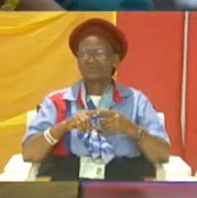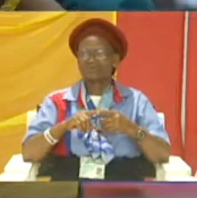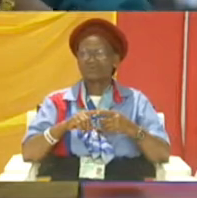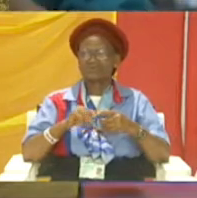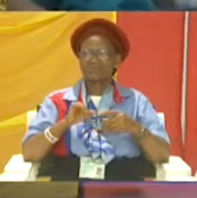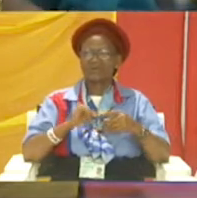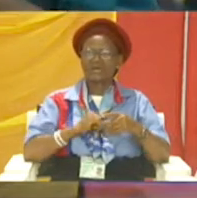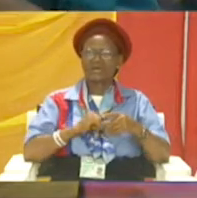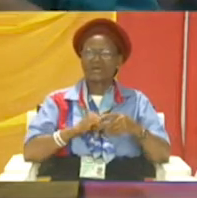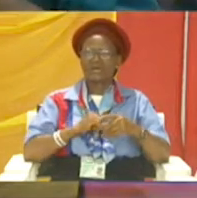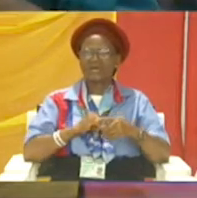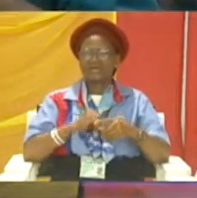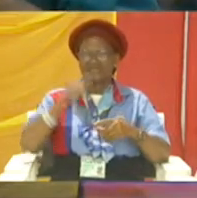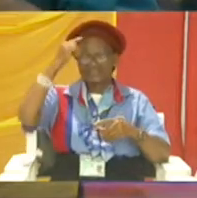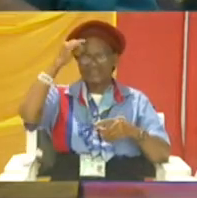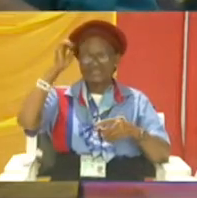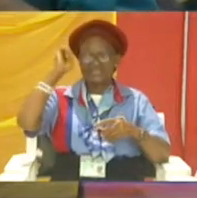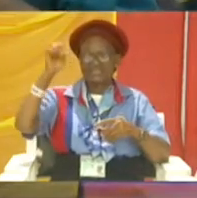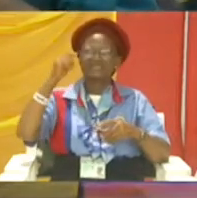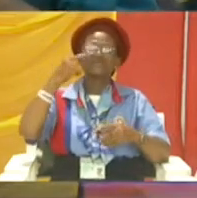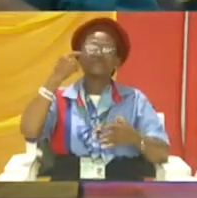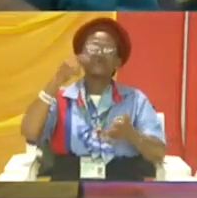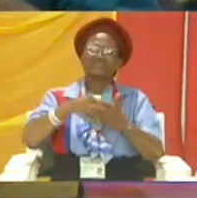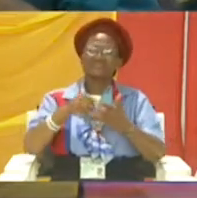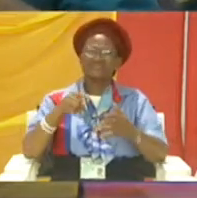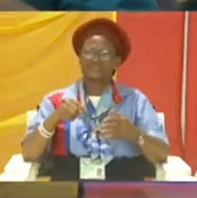think he noticed